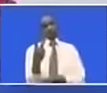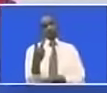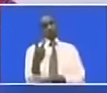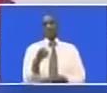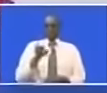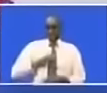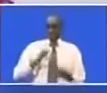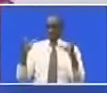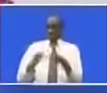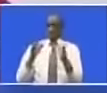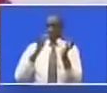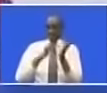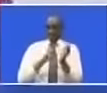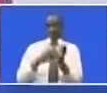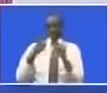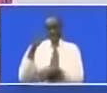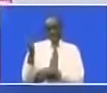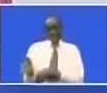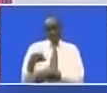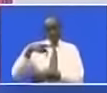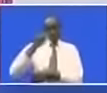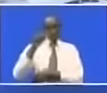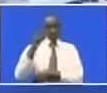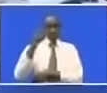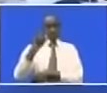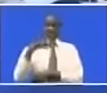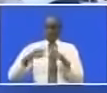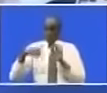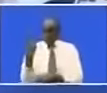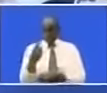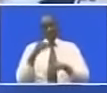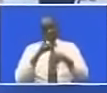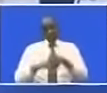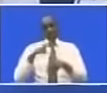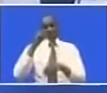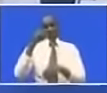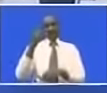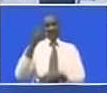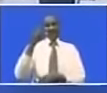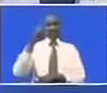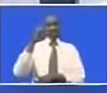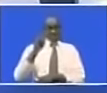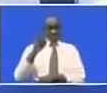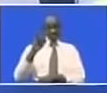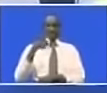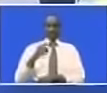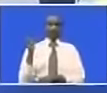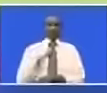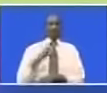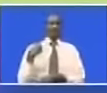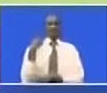ladies' category, Machakos half-marathon winner Purity Jebichi clinched victory, while Ndakaini half-marathon winner Pauline Kori Kwang finished